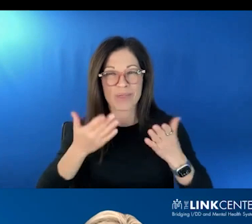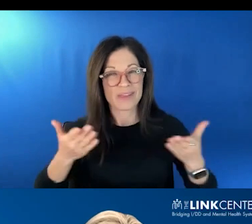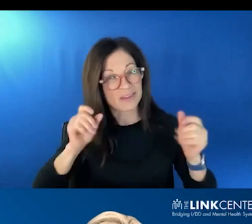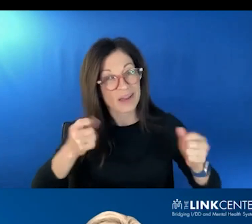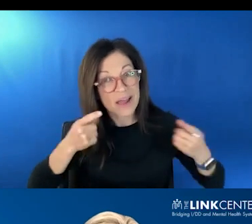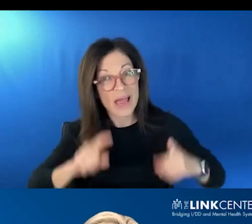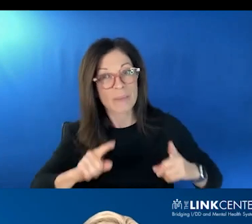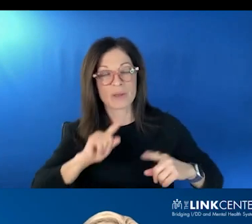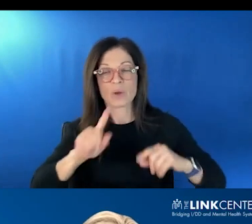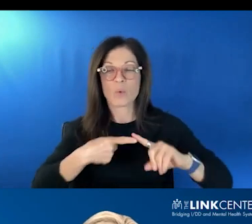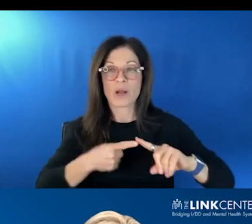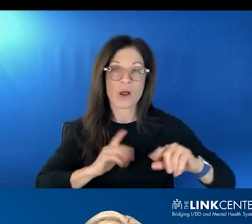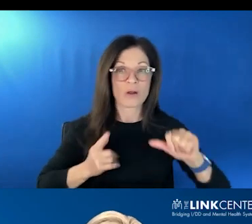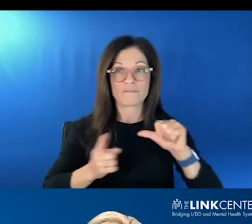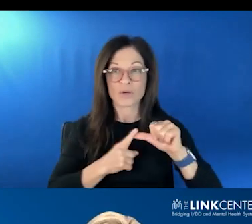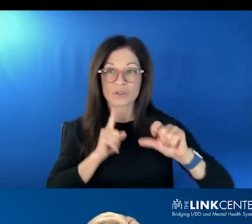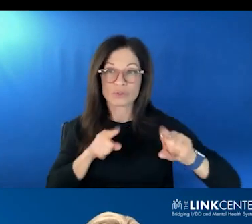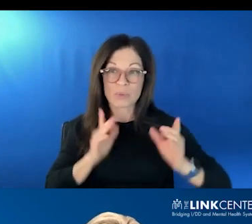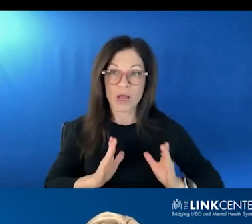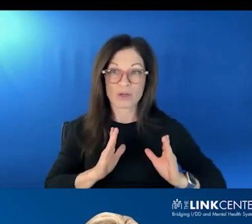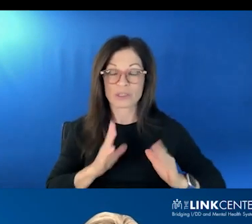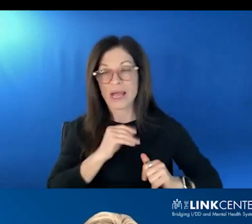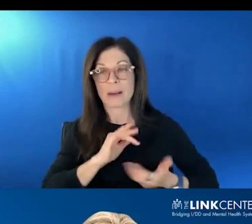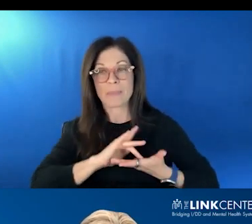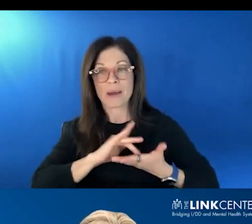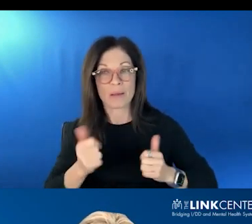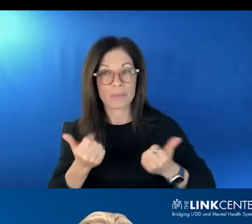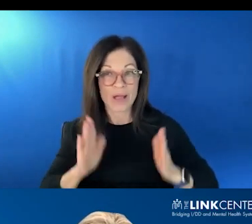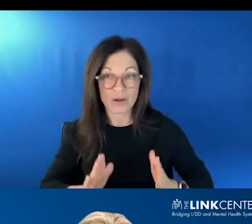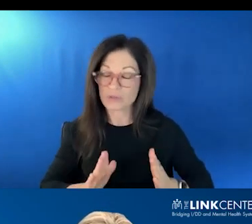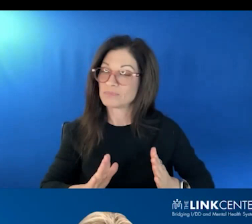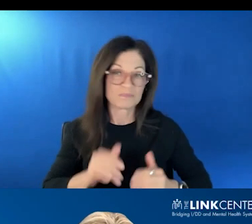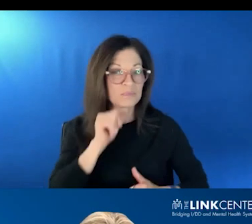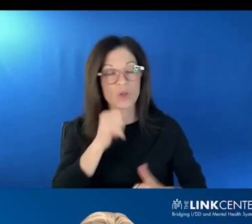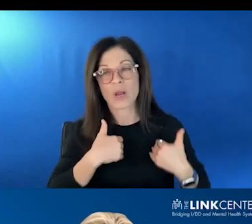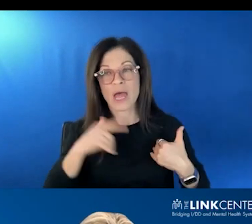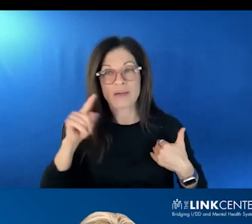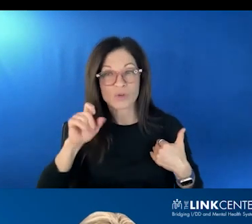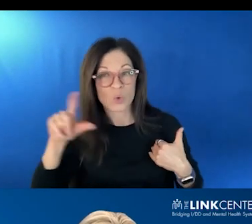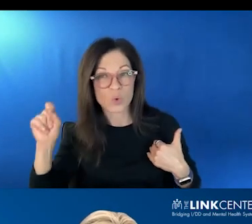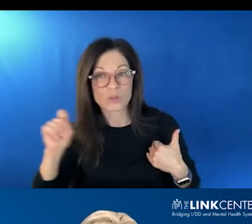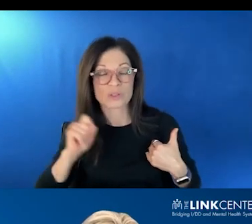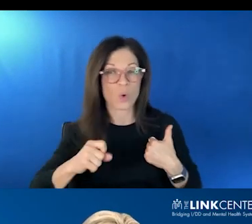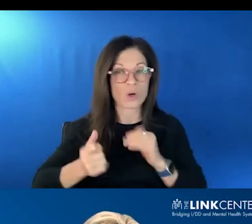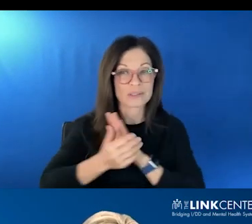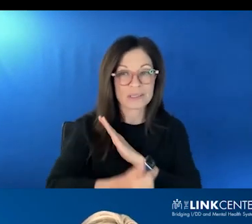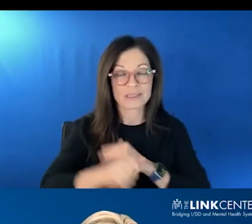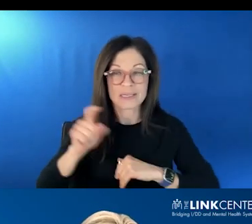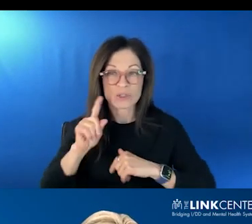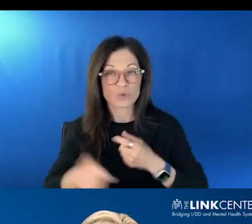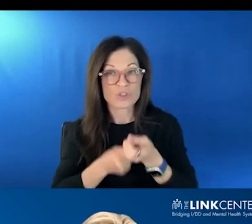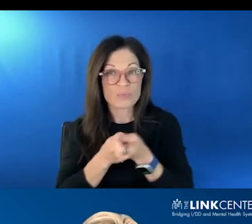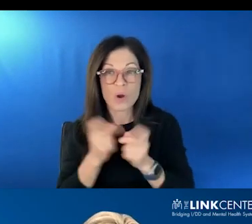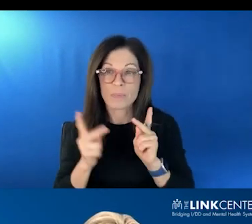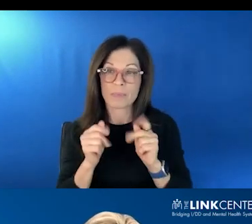when our first responders and our medical providers don't have the tools in their toolbox necessary to support individuals who